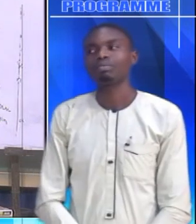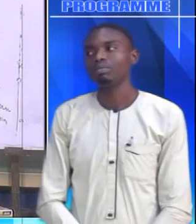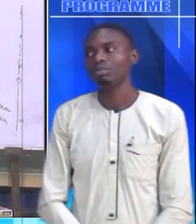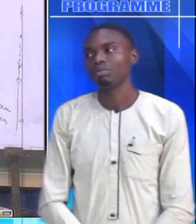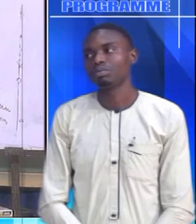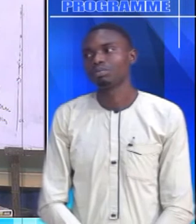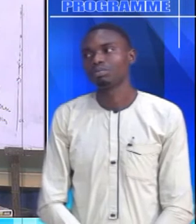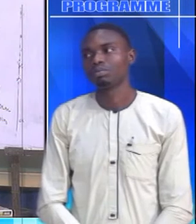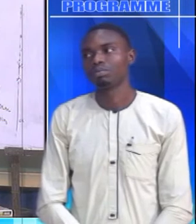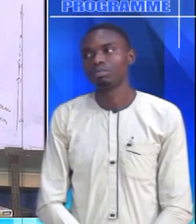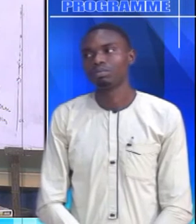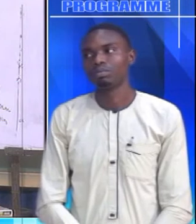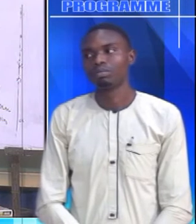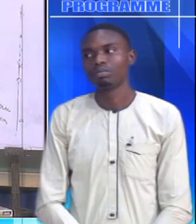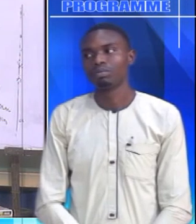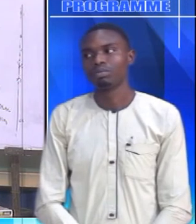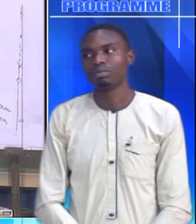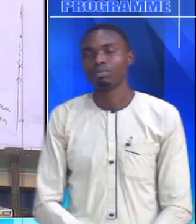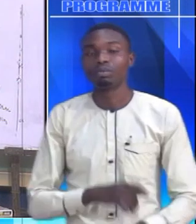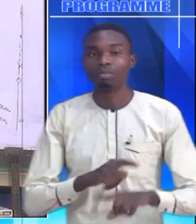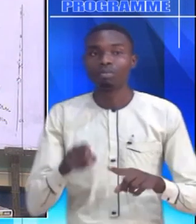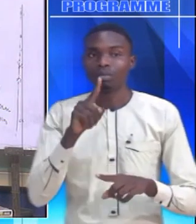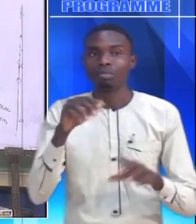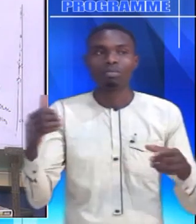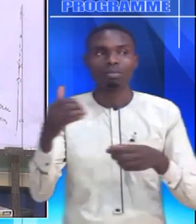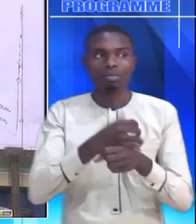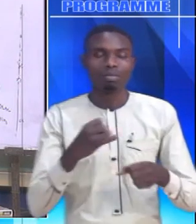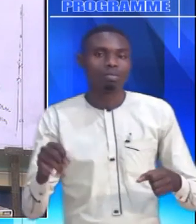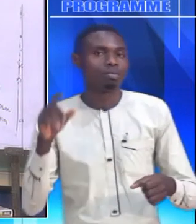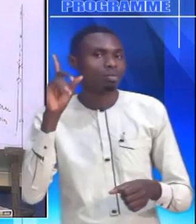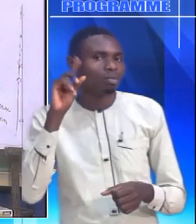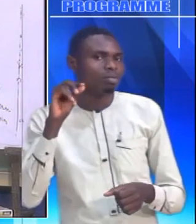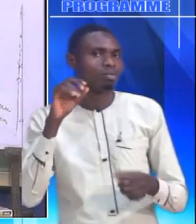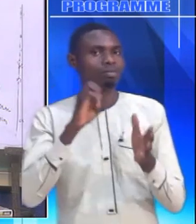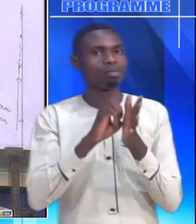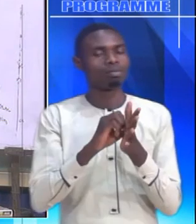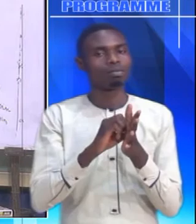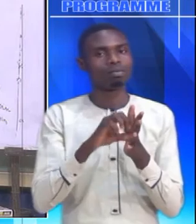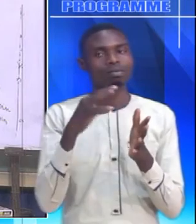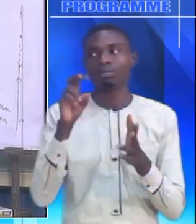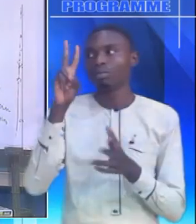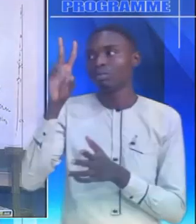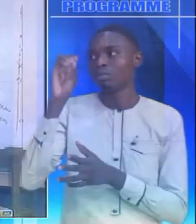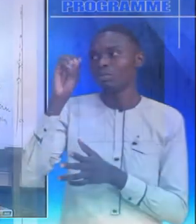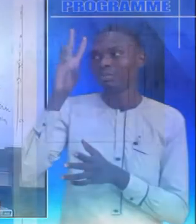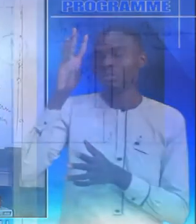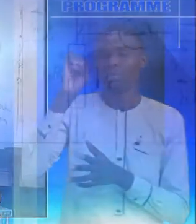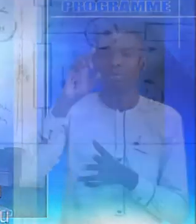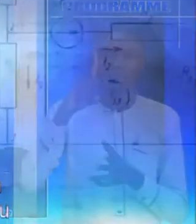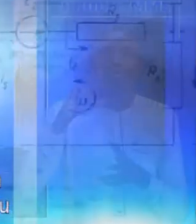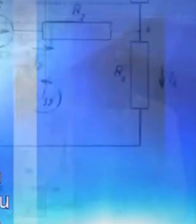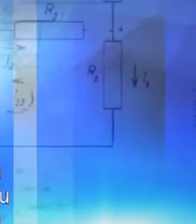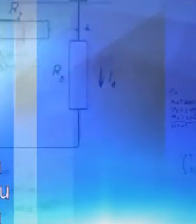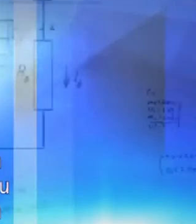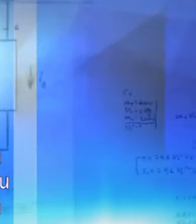not assist you enough. But getting 20 examples for each of these vowel sounds will assist you a lot. Good day to you.